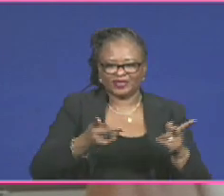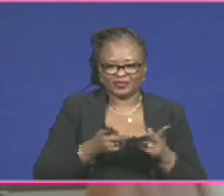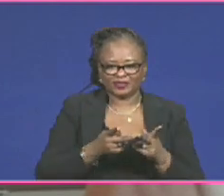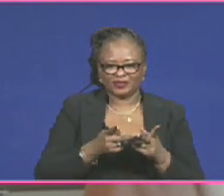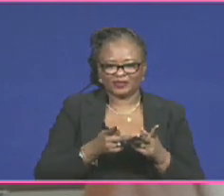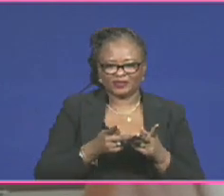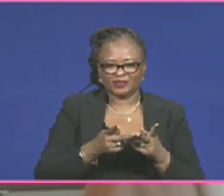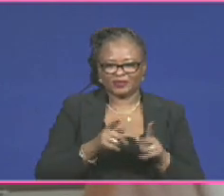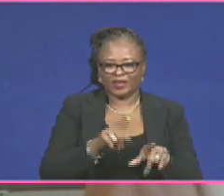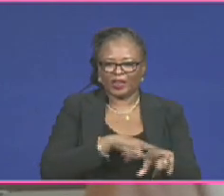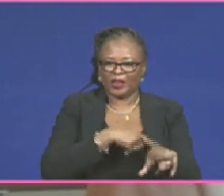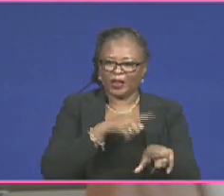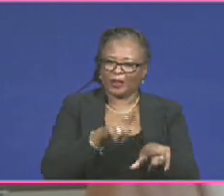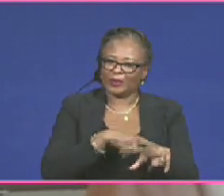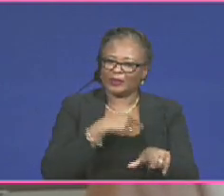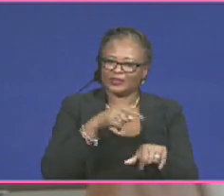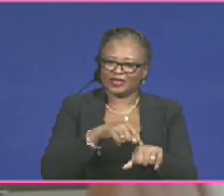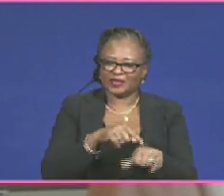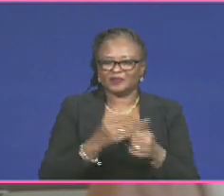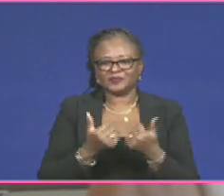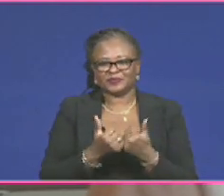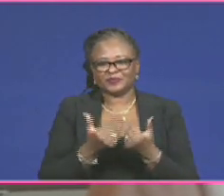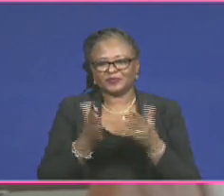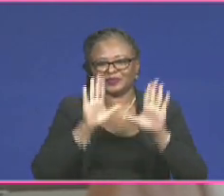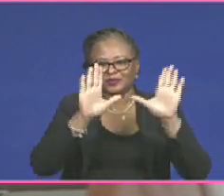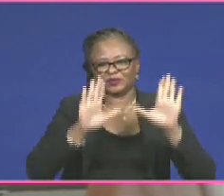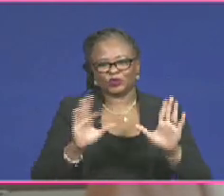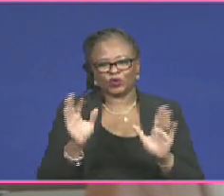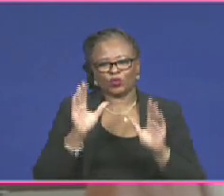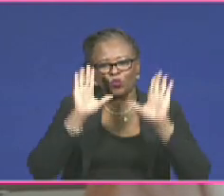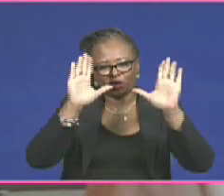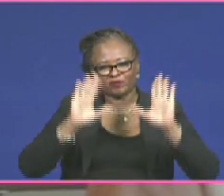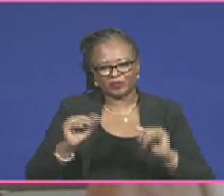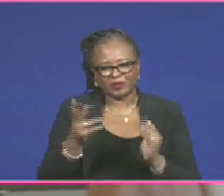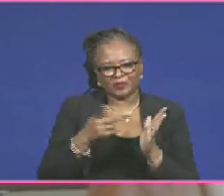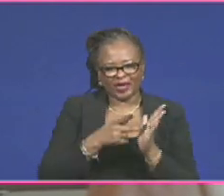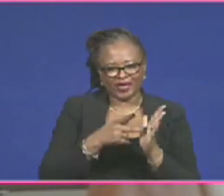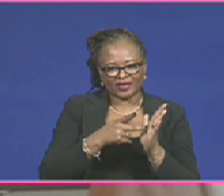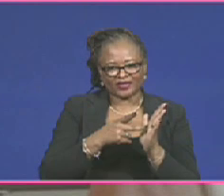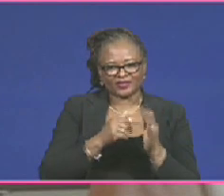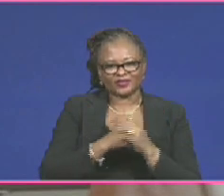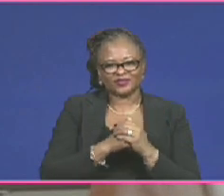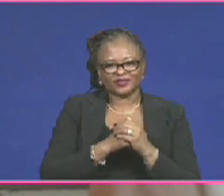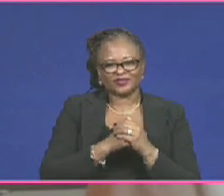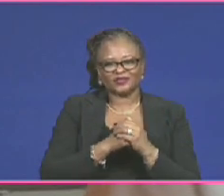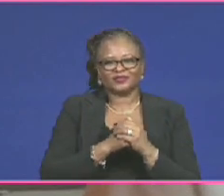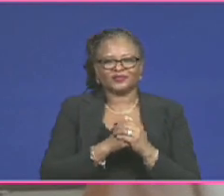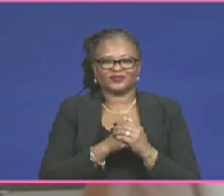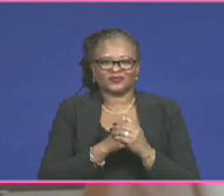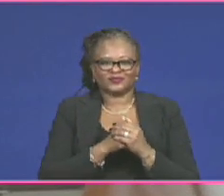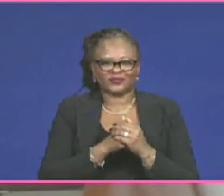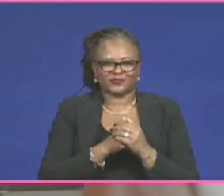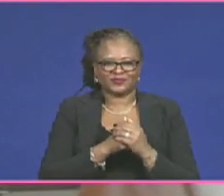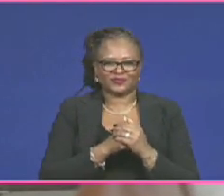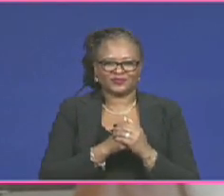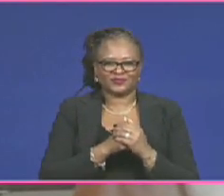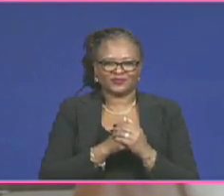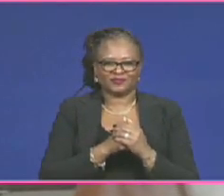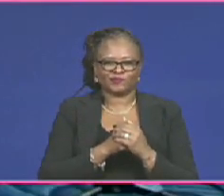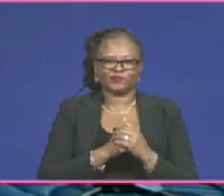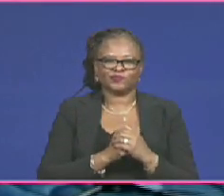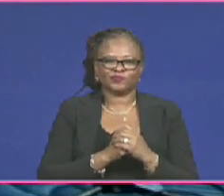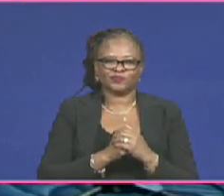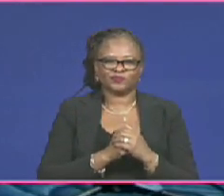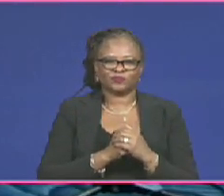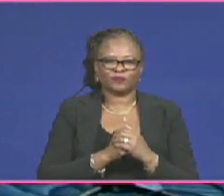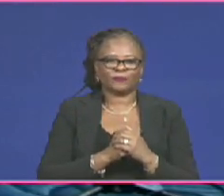here a long time ago for different reasons for family. It's great to be back. And I told my wife already after one day, we have to bring our kids back here.